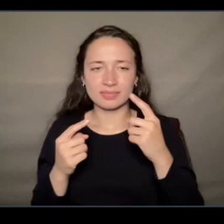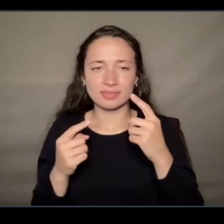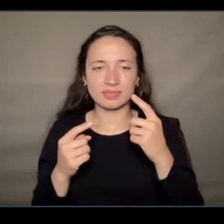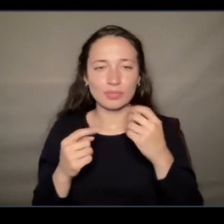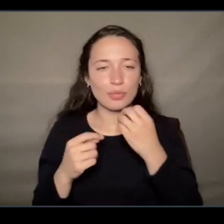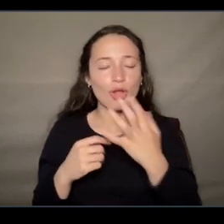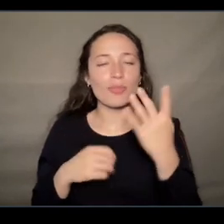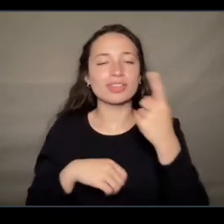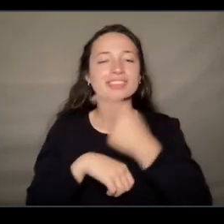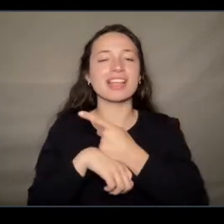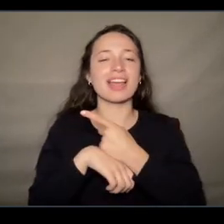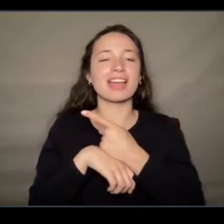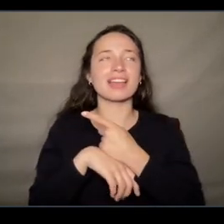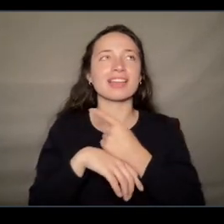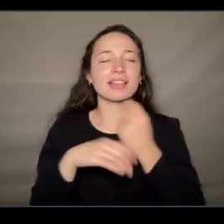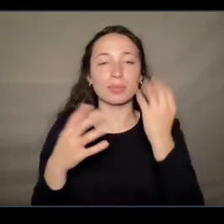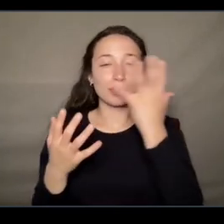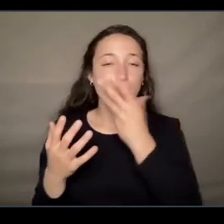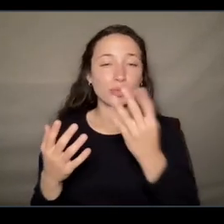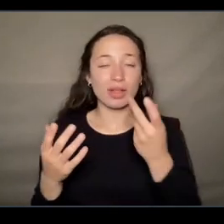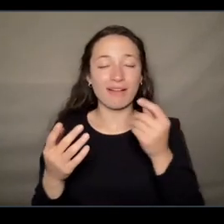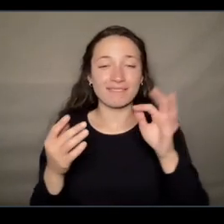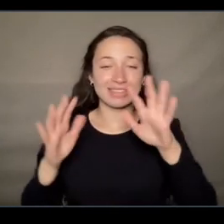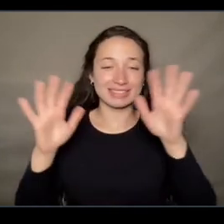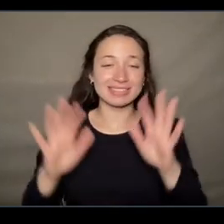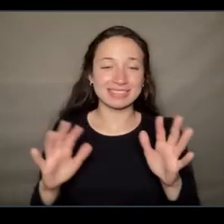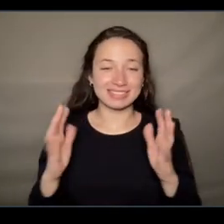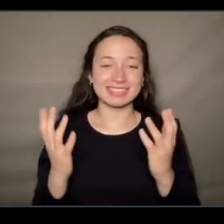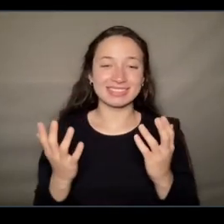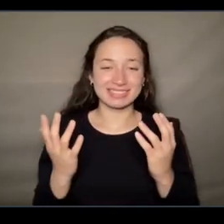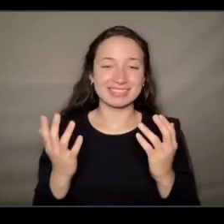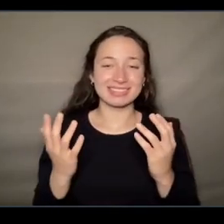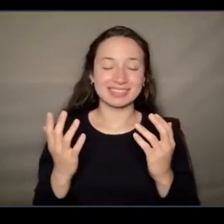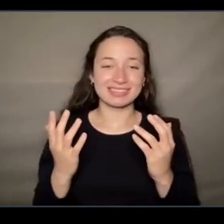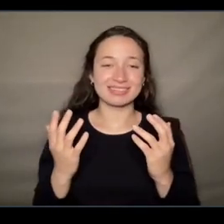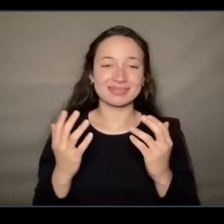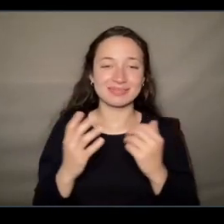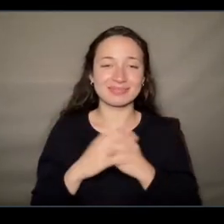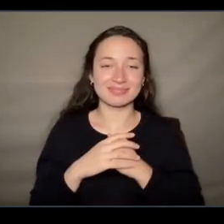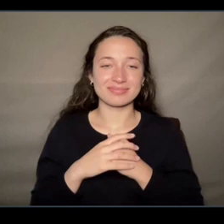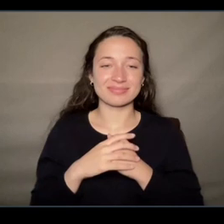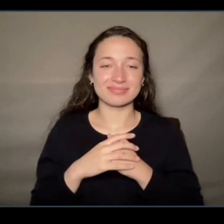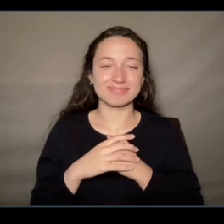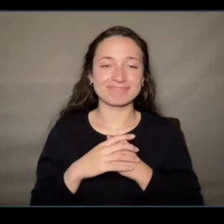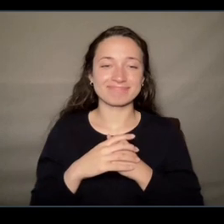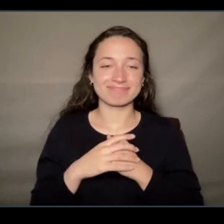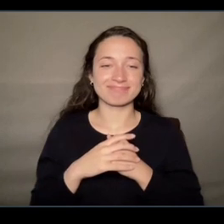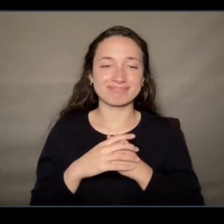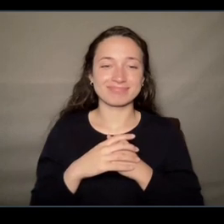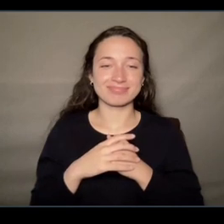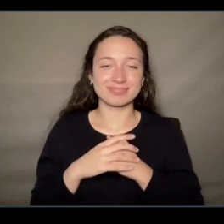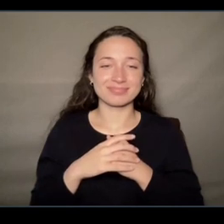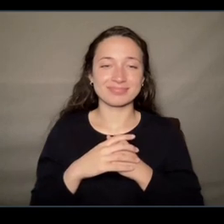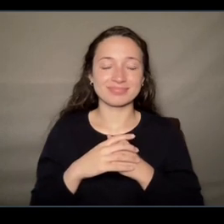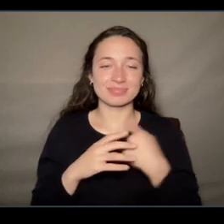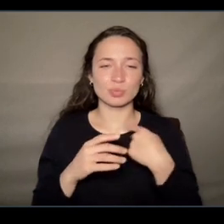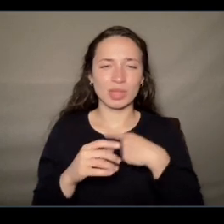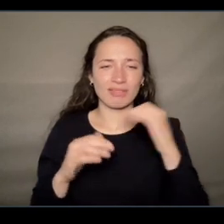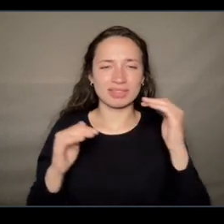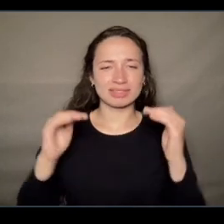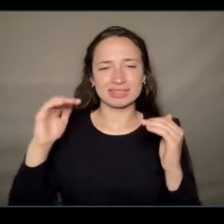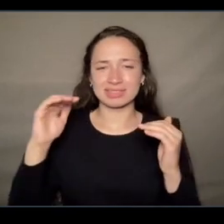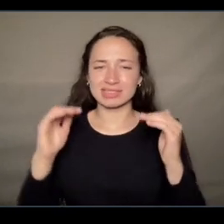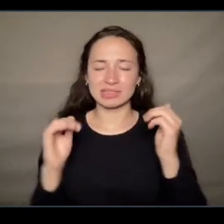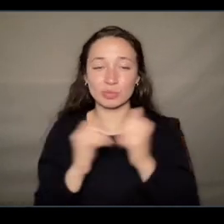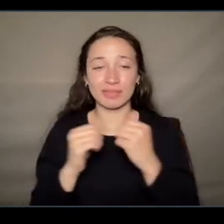how we had to weigh the relief of warmer days, the beauty of the season. We had to weigh